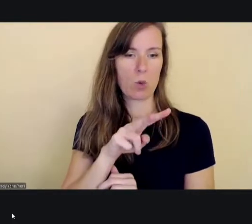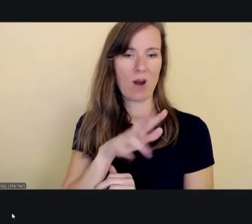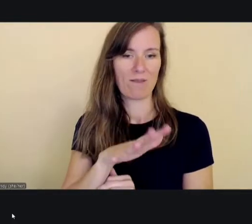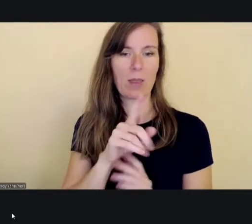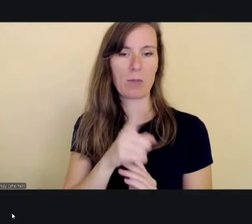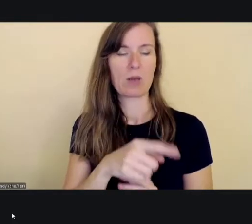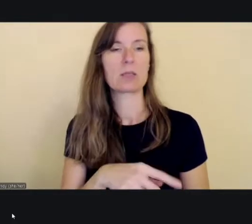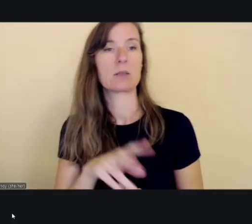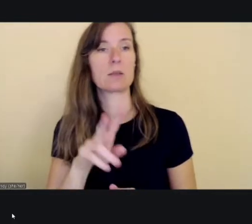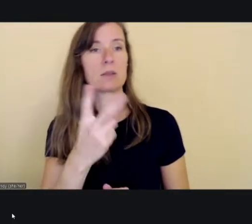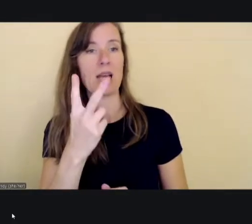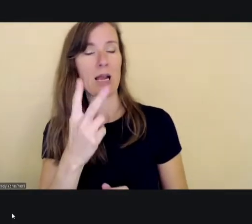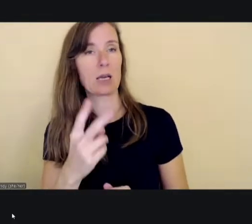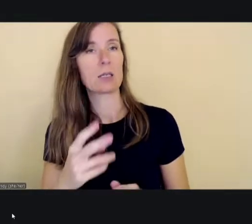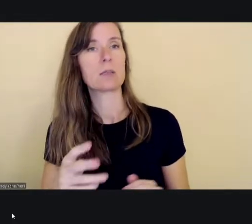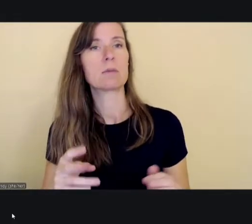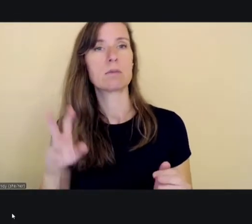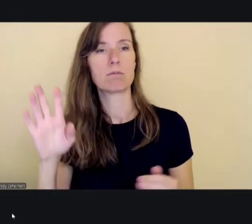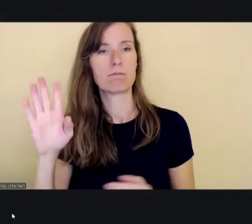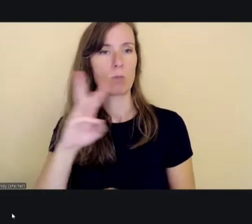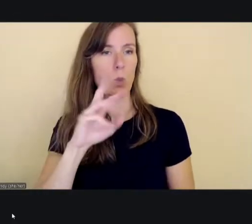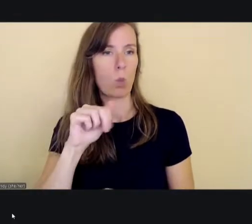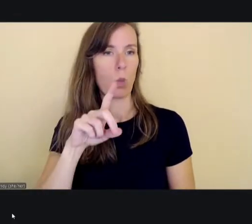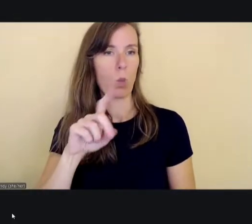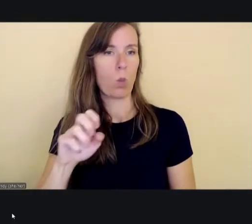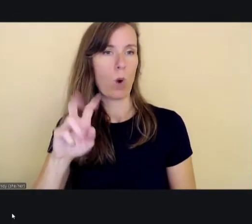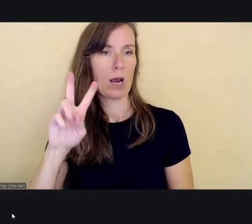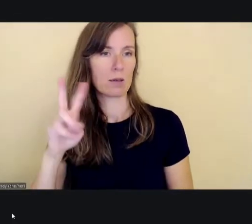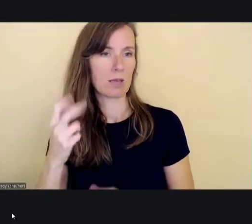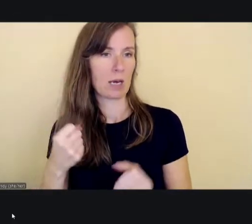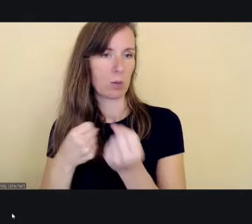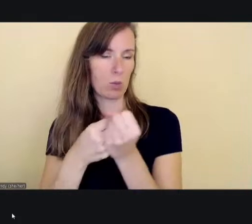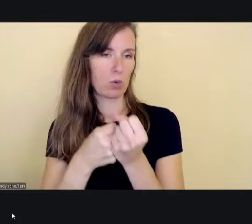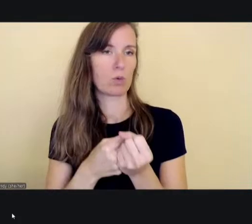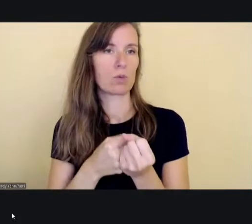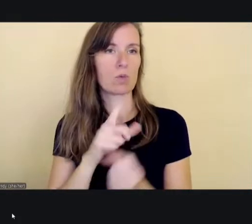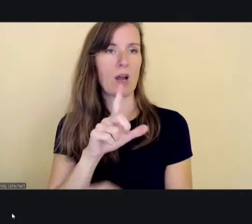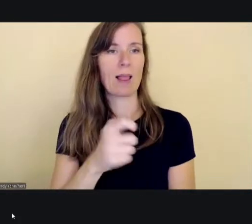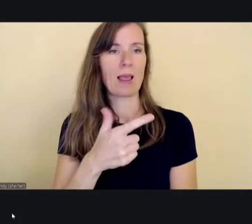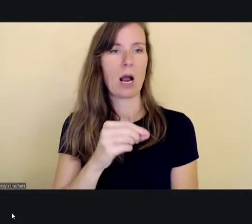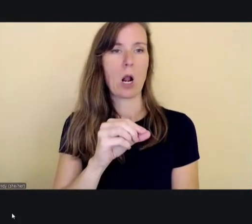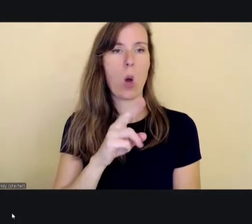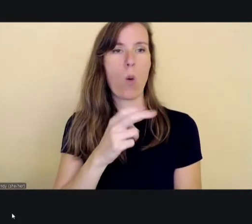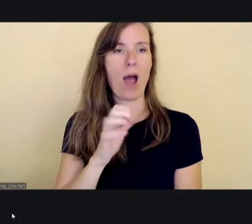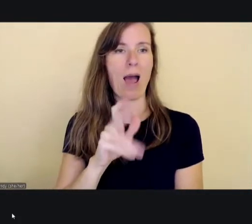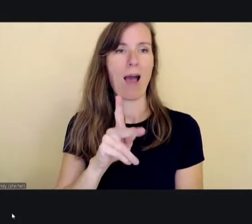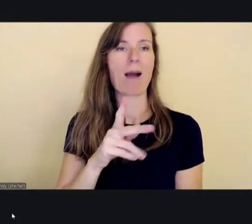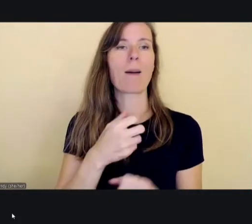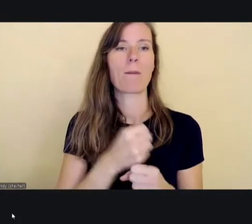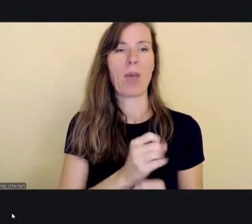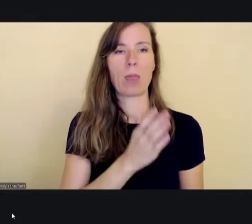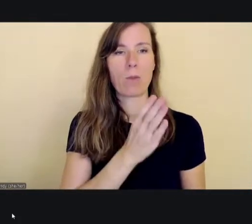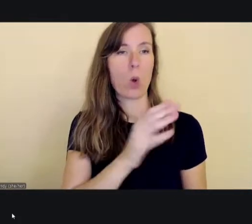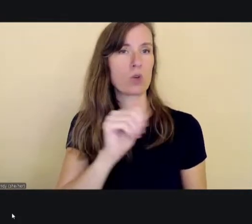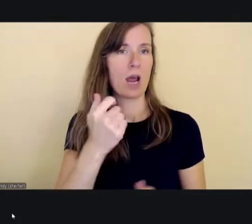Second. Councilmember Wade seconded the motion. Councilmember Legloahec made the motion. Is there any discussion from council?